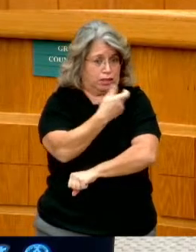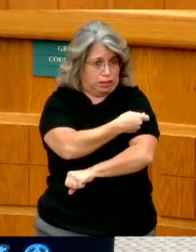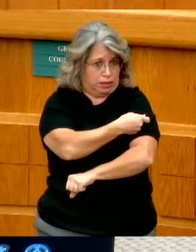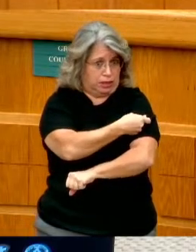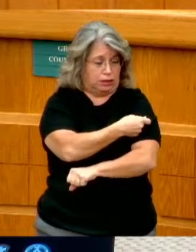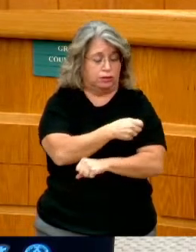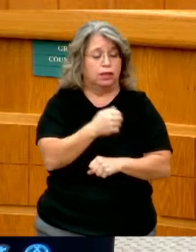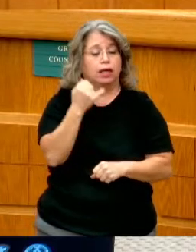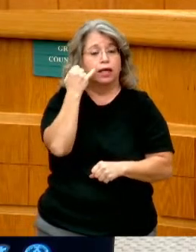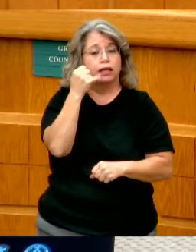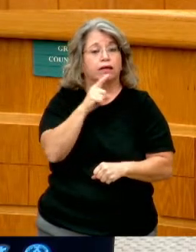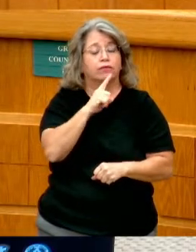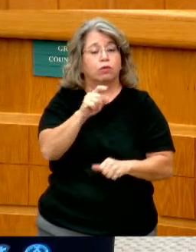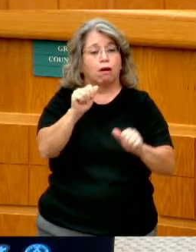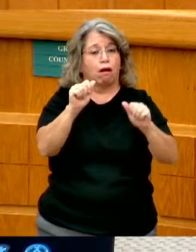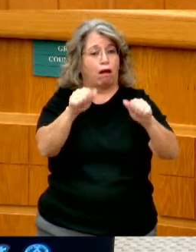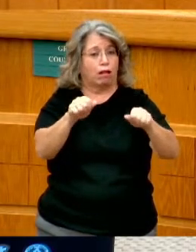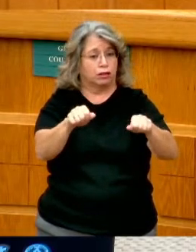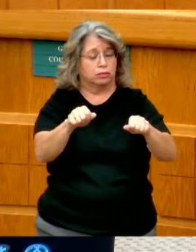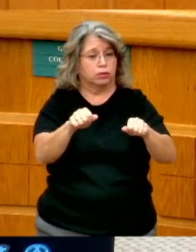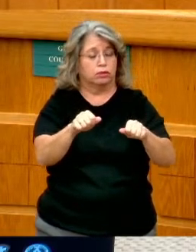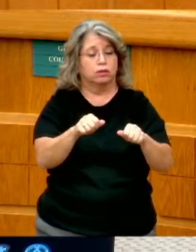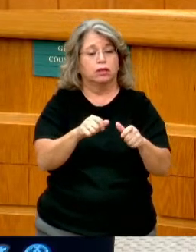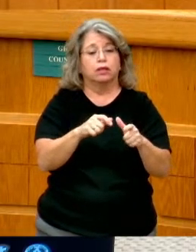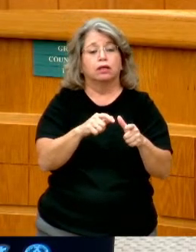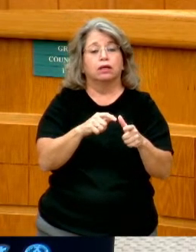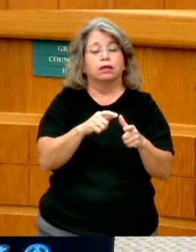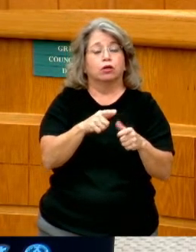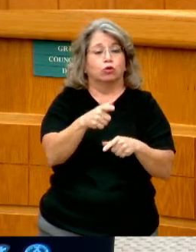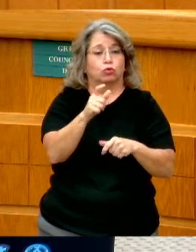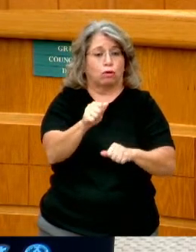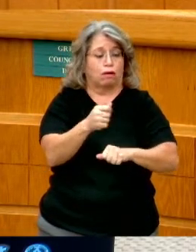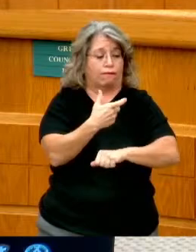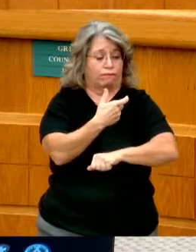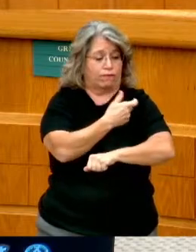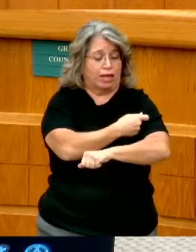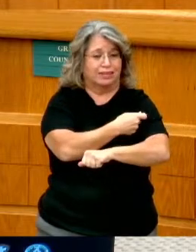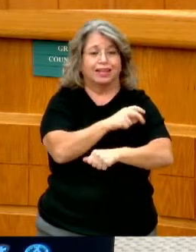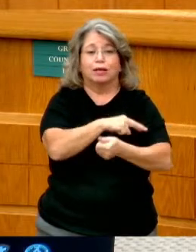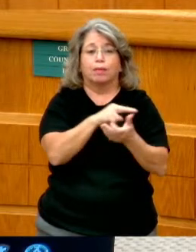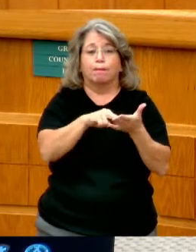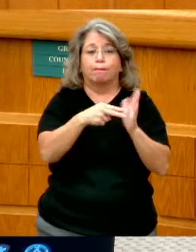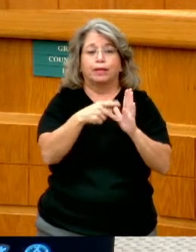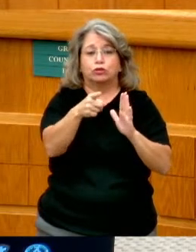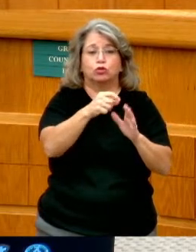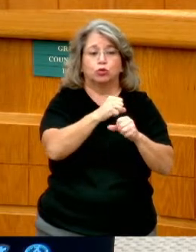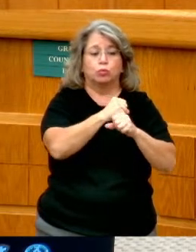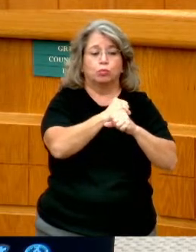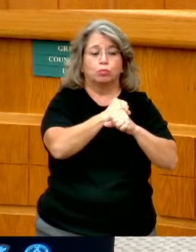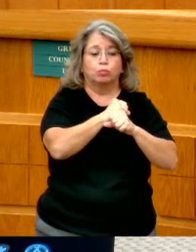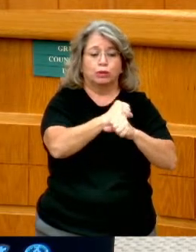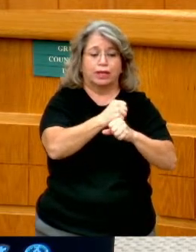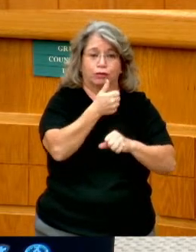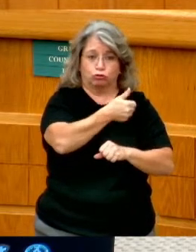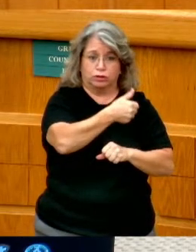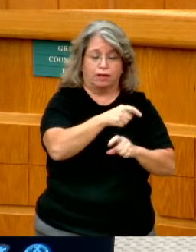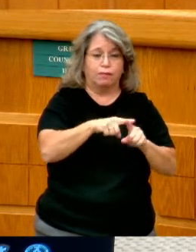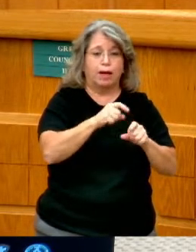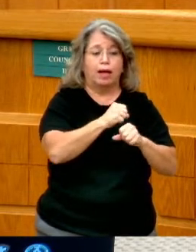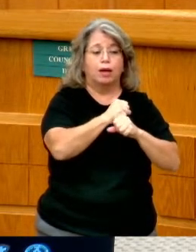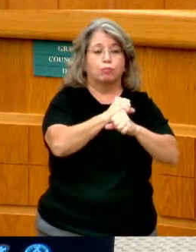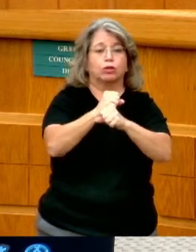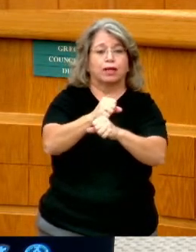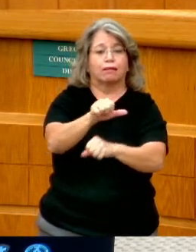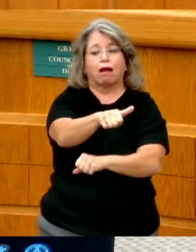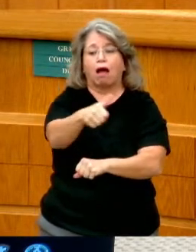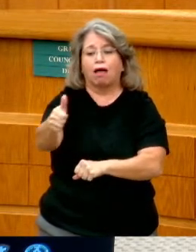available, is that you are vaccinated and thereby you protect others from getting the virus by protecting